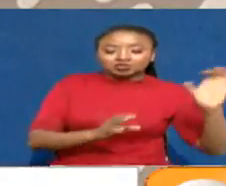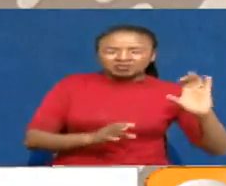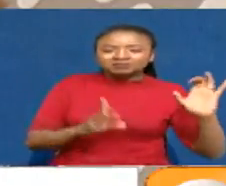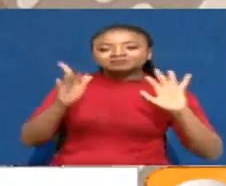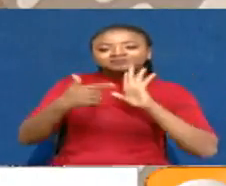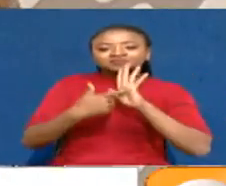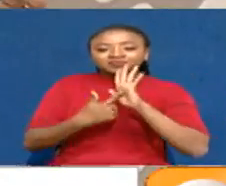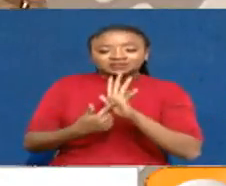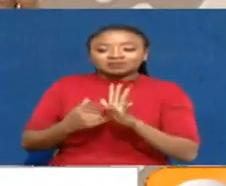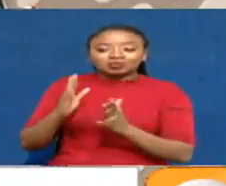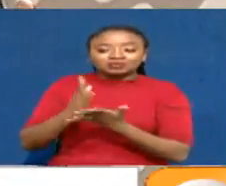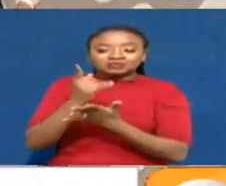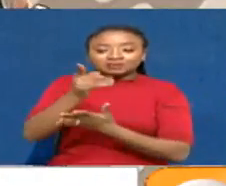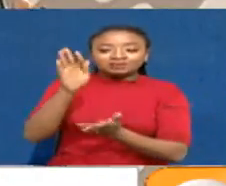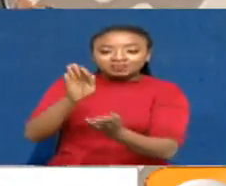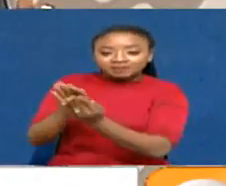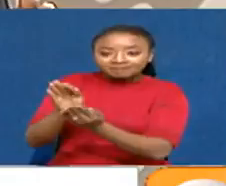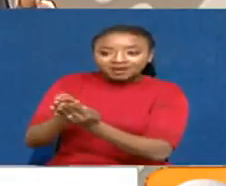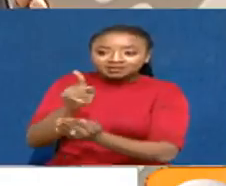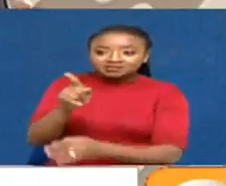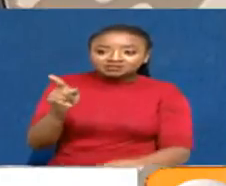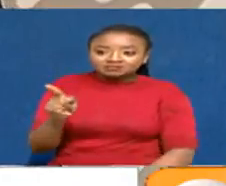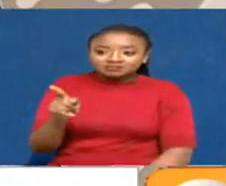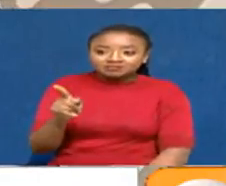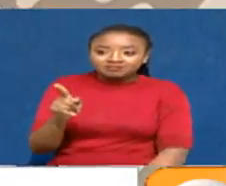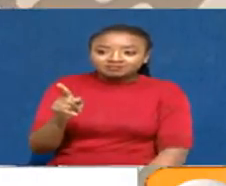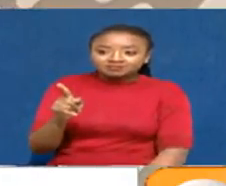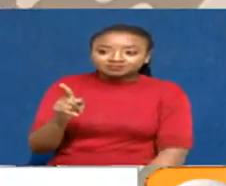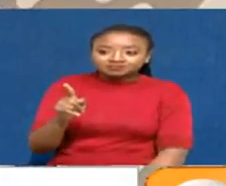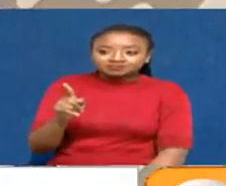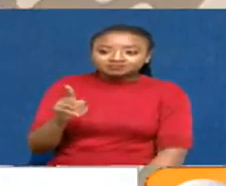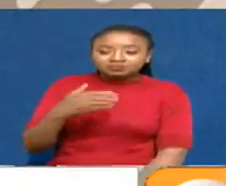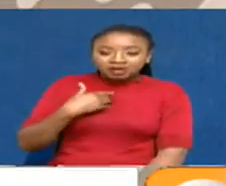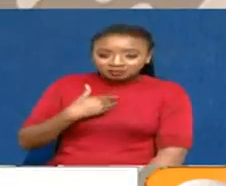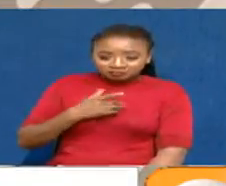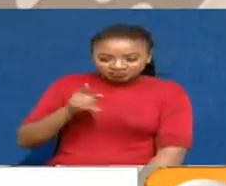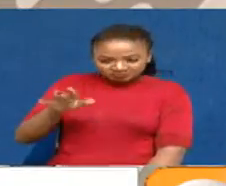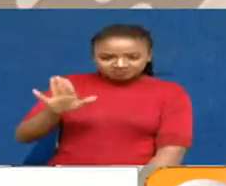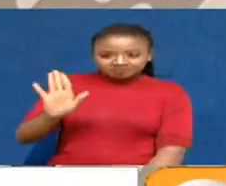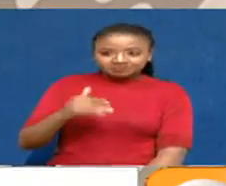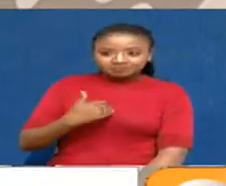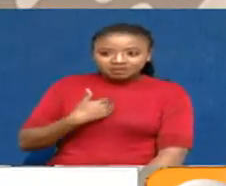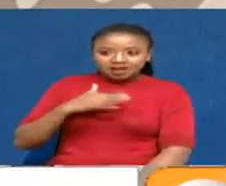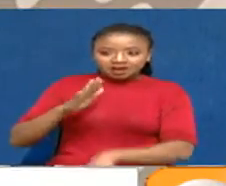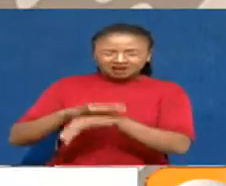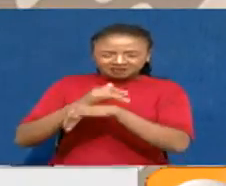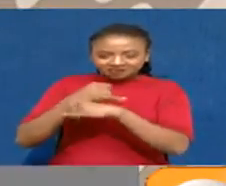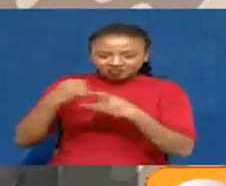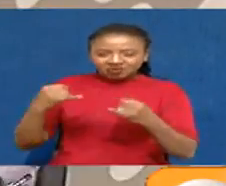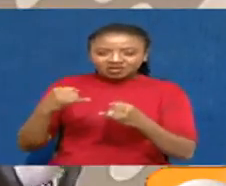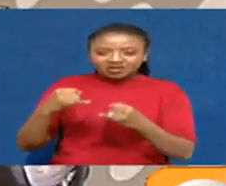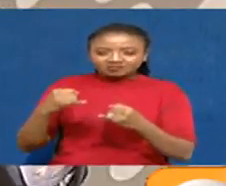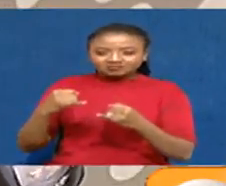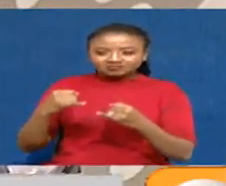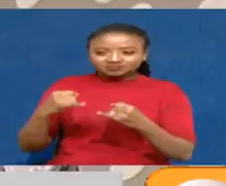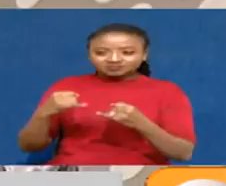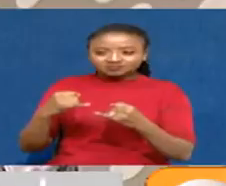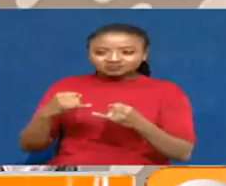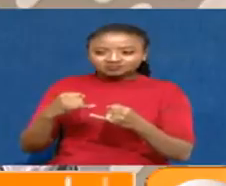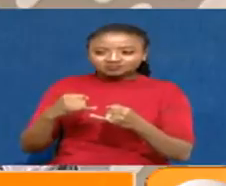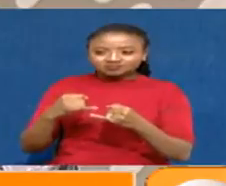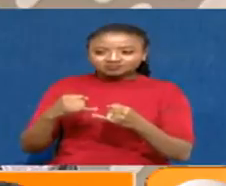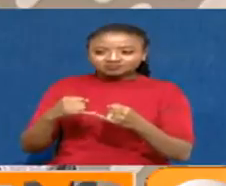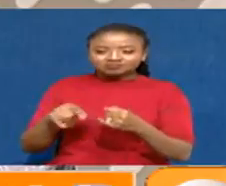you find some banks are able to have their own digital platform where they can lend money. Same case